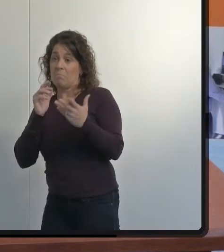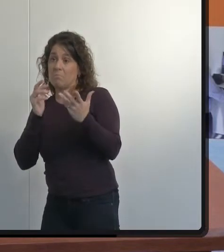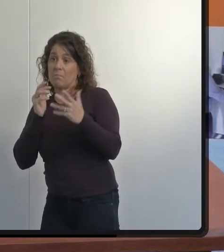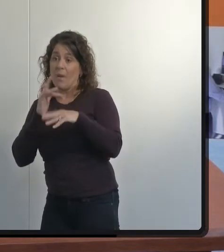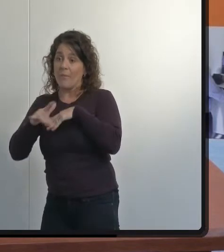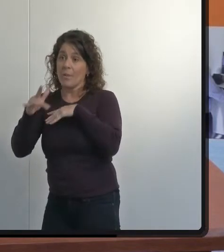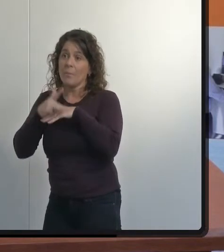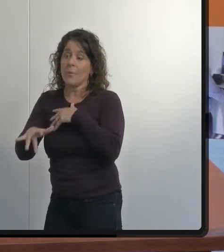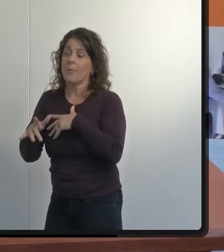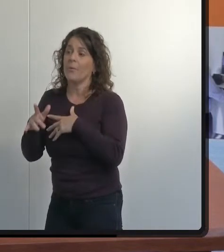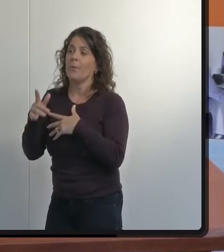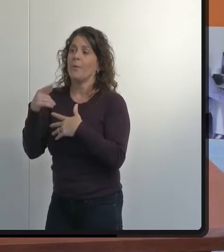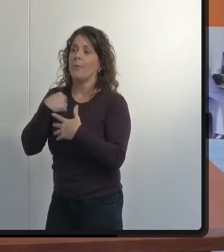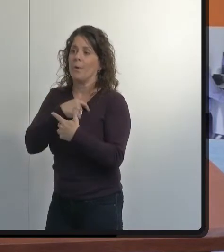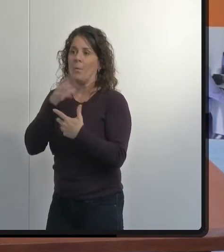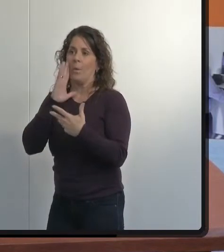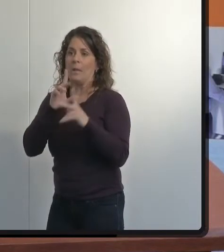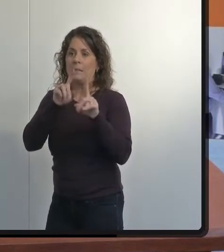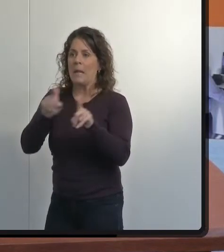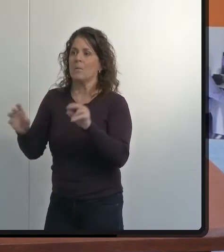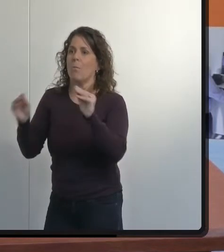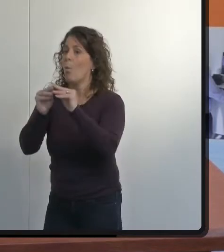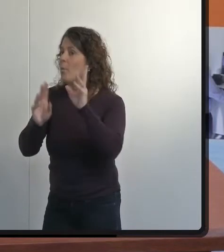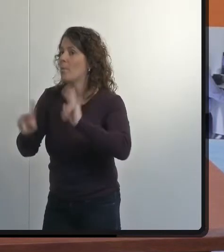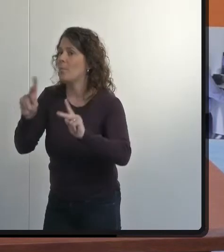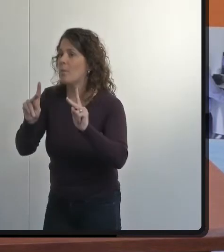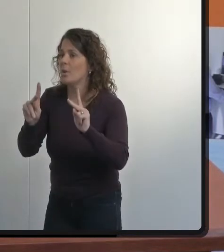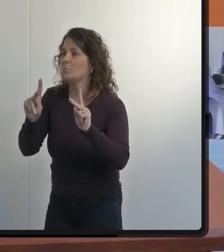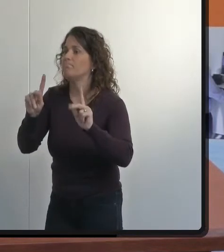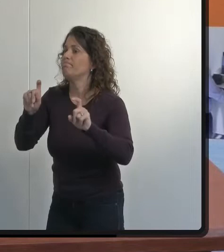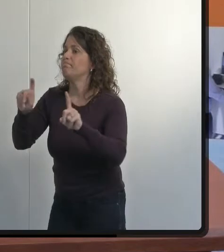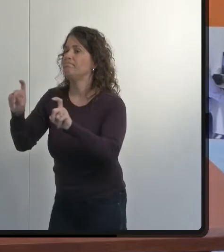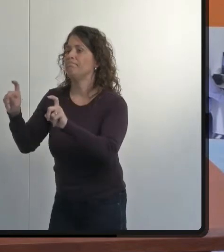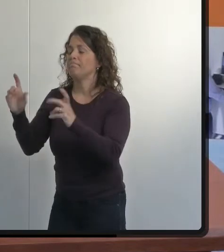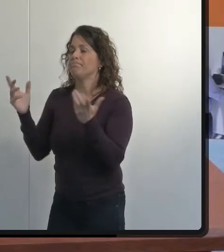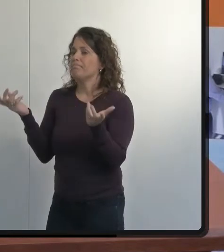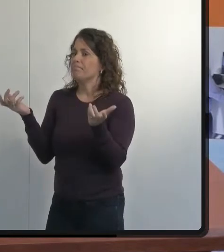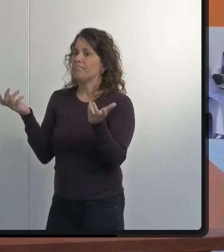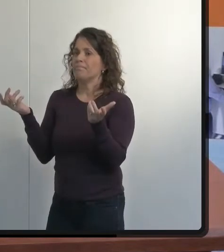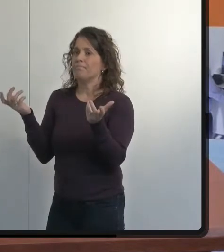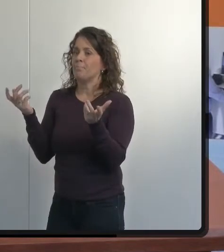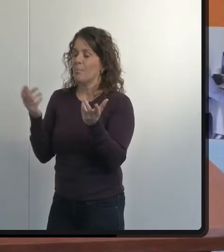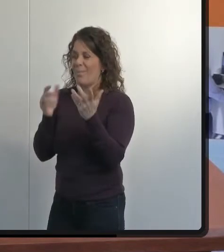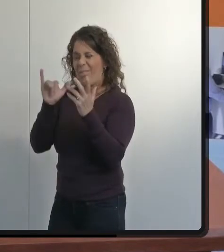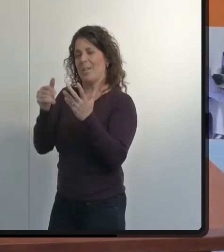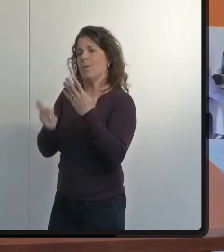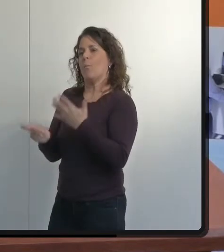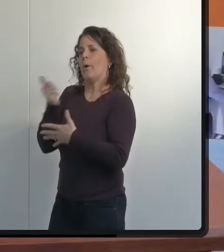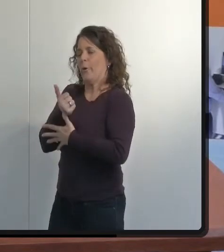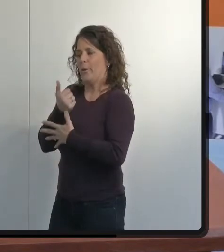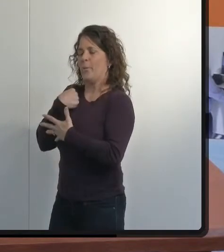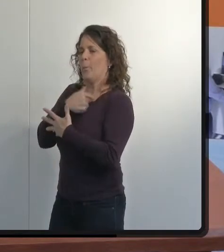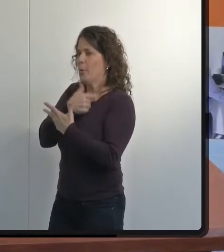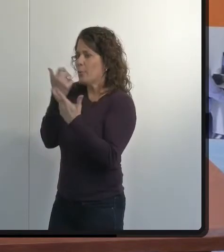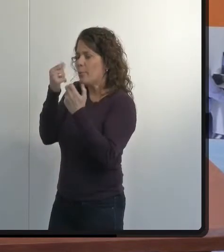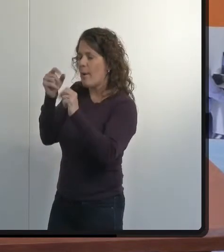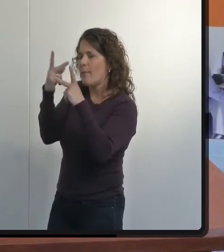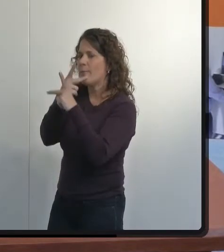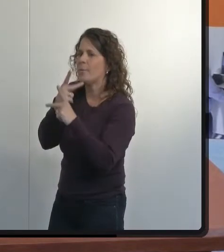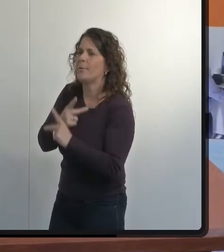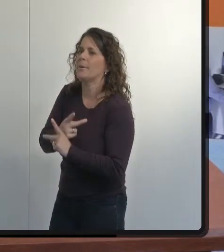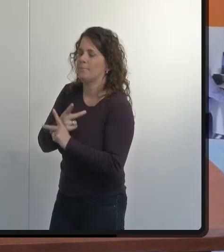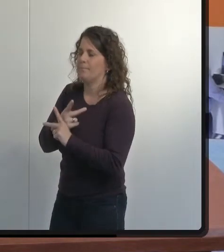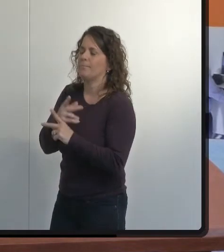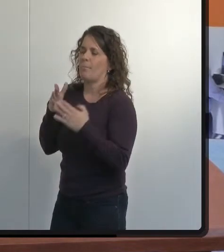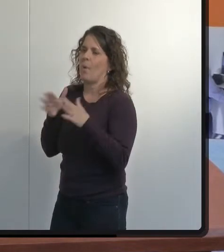we test more broadly. So that is one of the priority areas of the Public Health